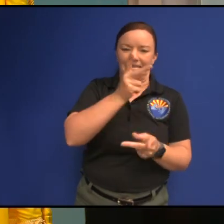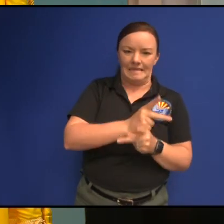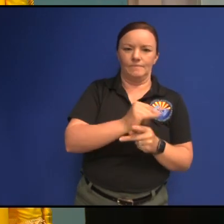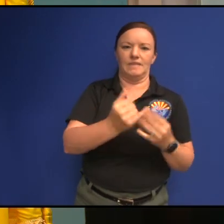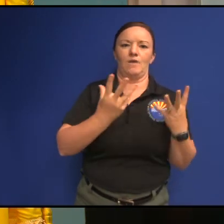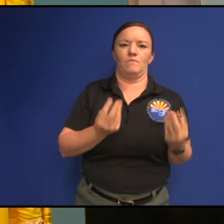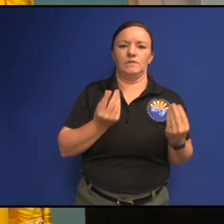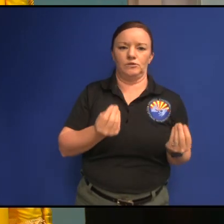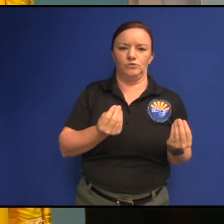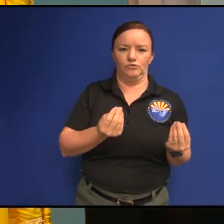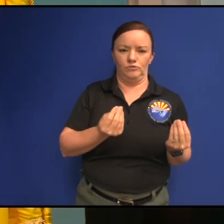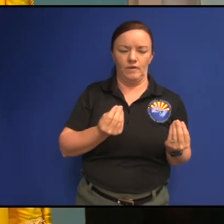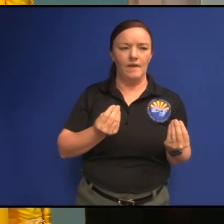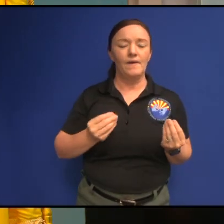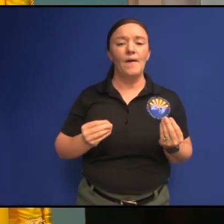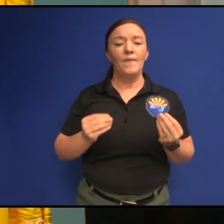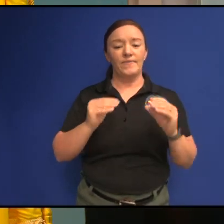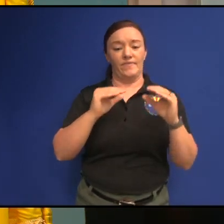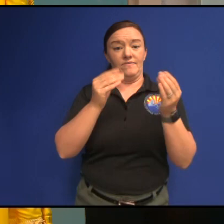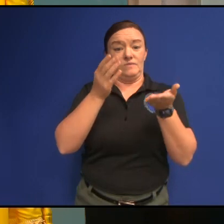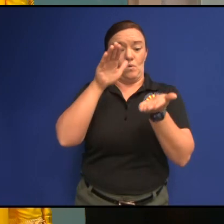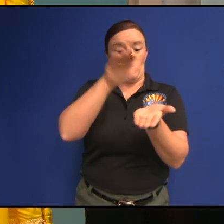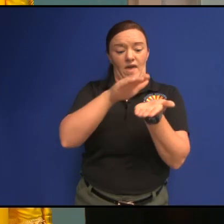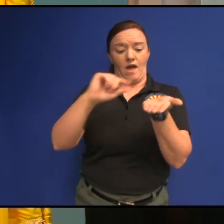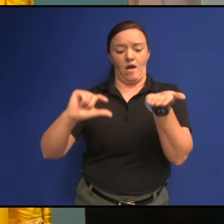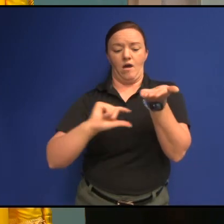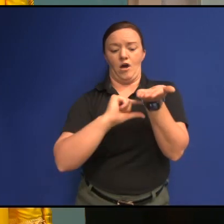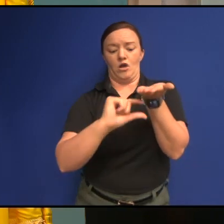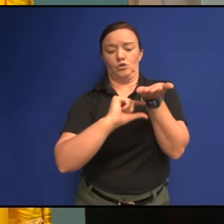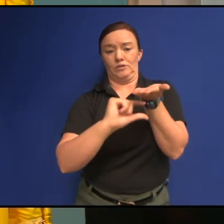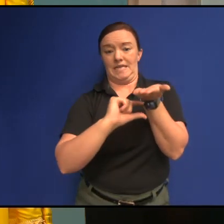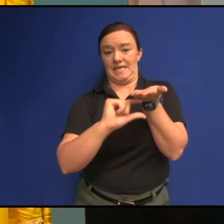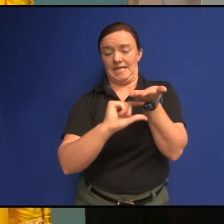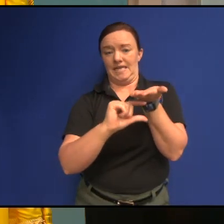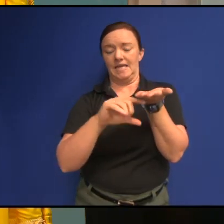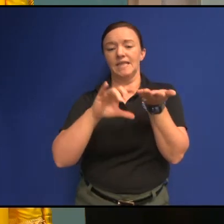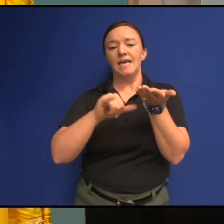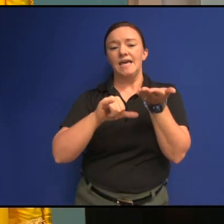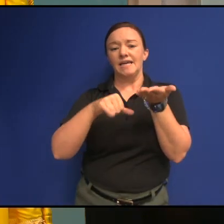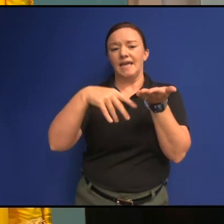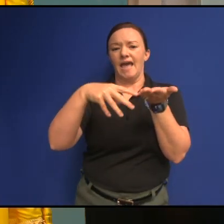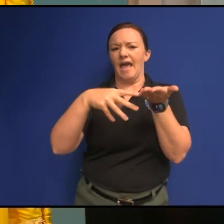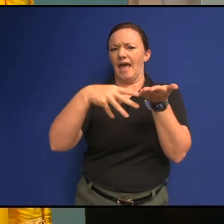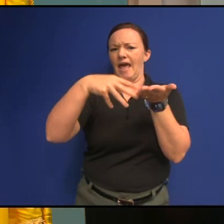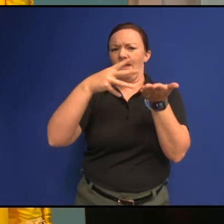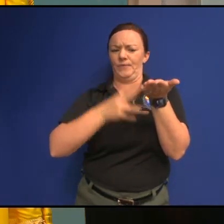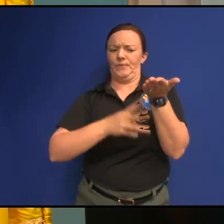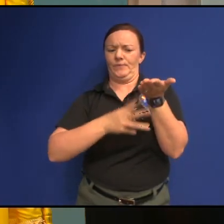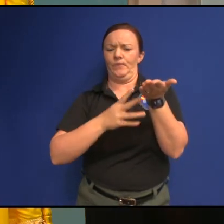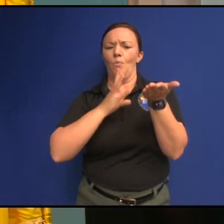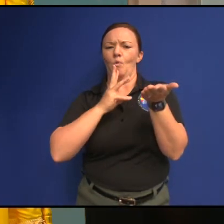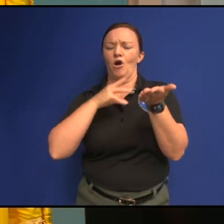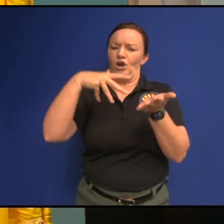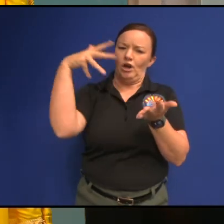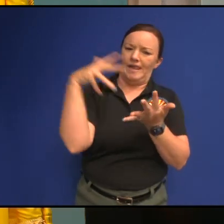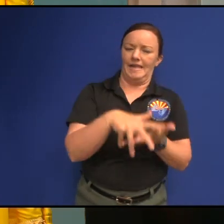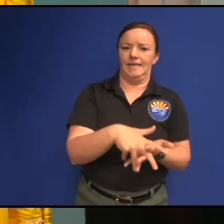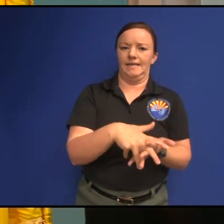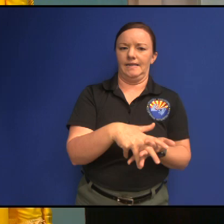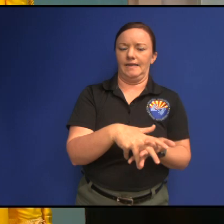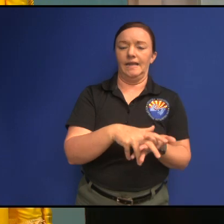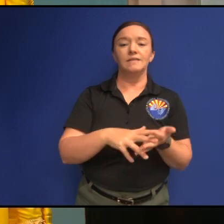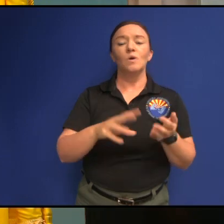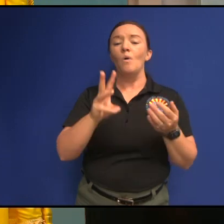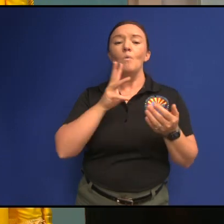that, the subsurface soil, it's available to permeate some of that rainfall too. So you get a lot less water